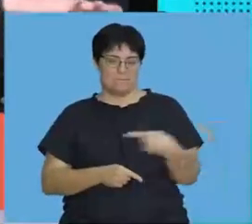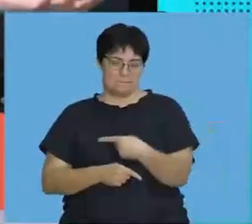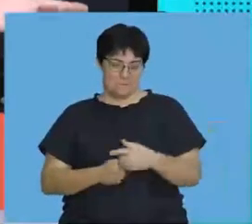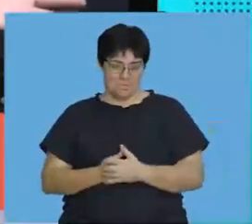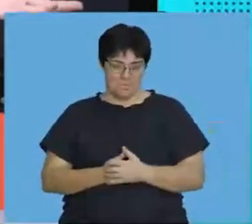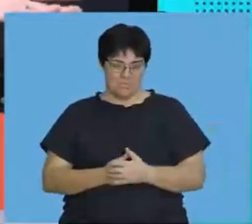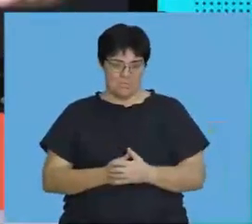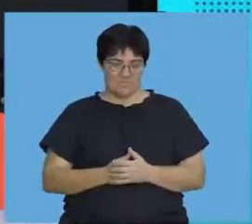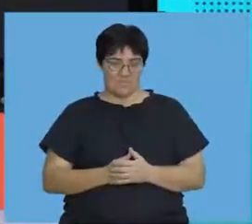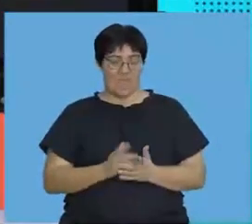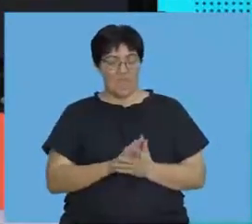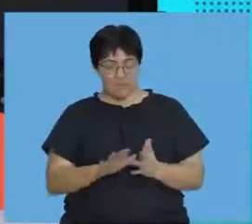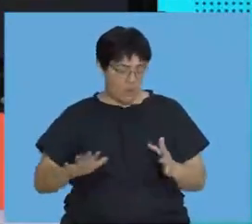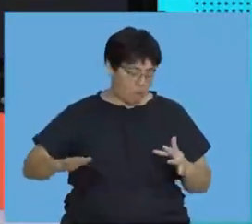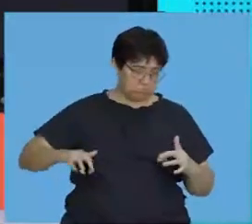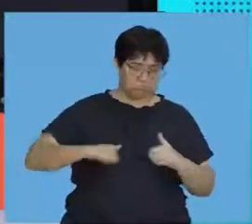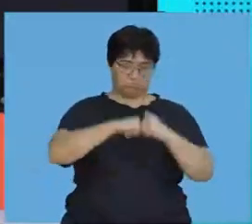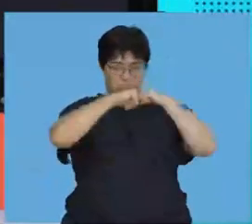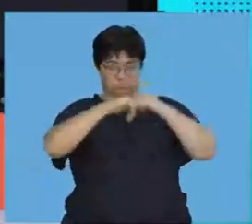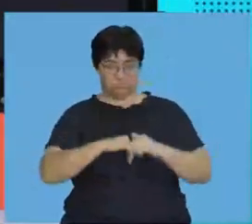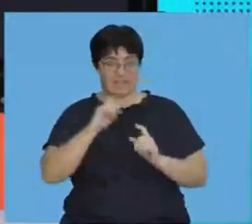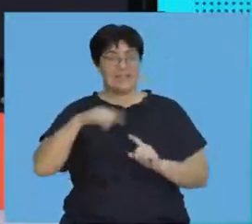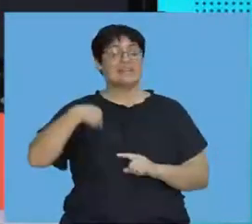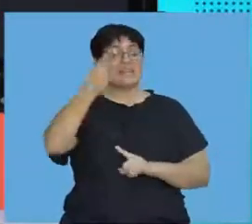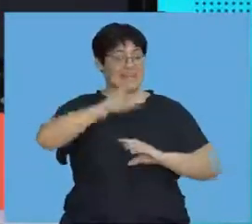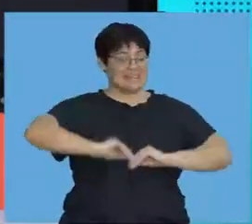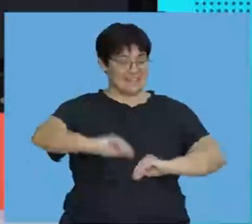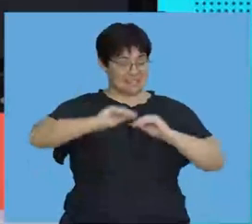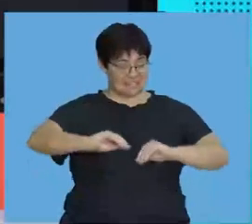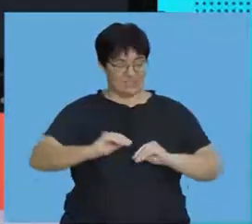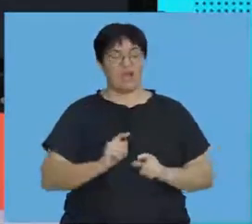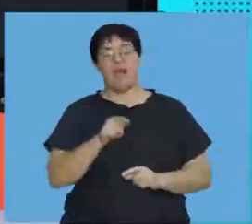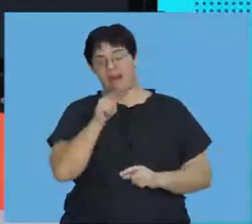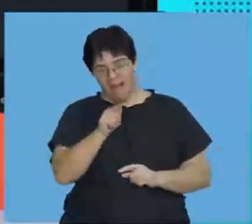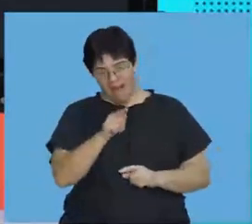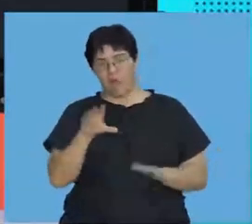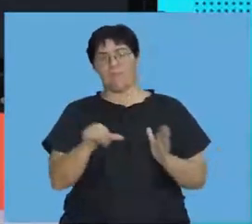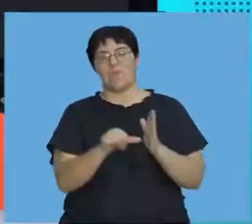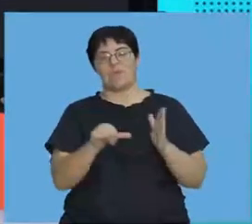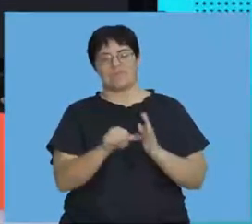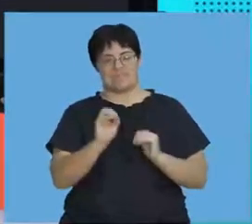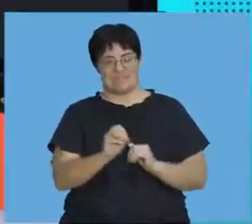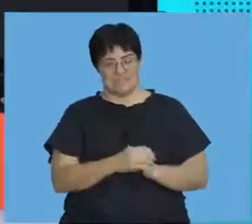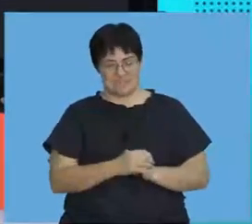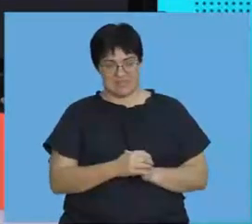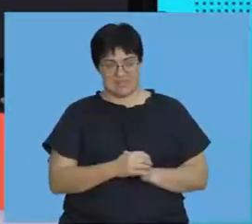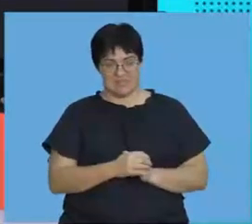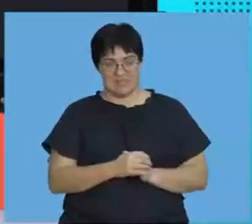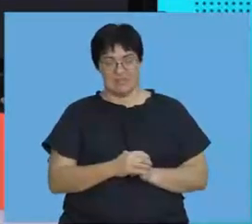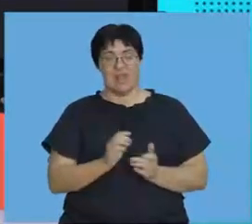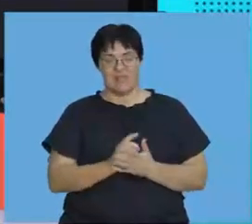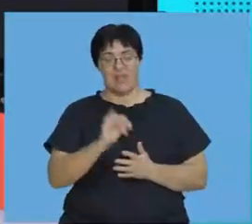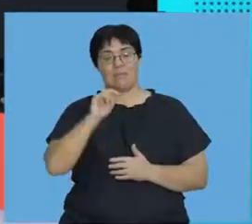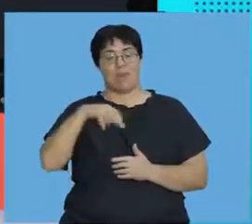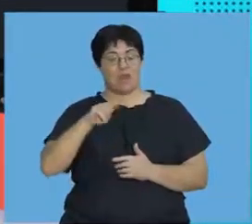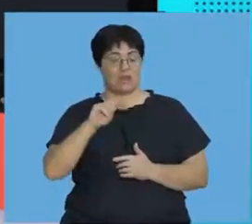same direction. When we get onto collisions, which we're going to do in the next lesson, that becomes quite important,